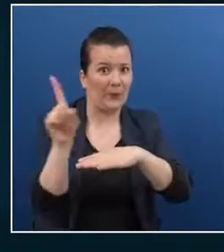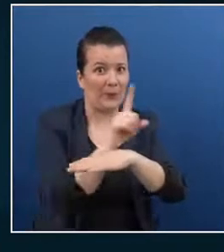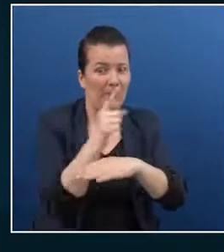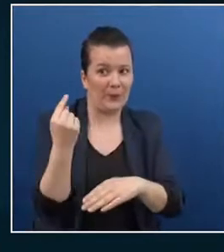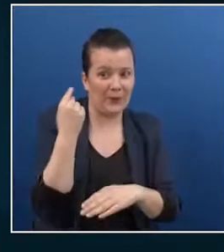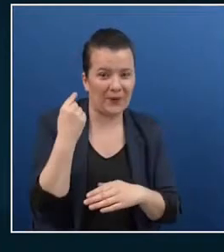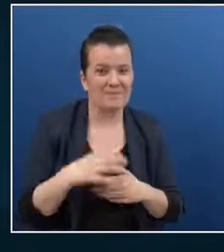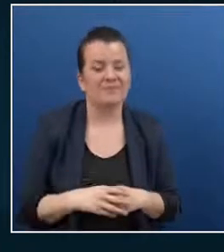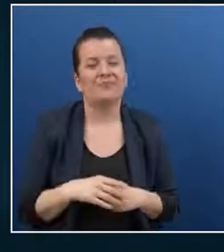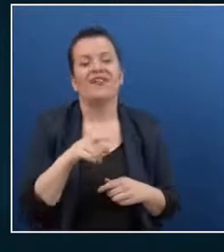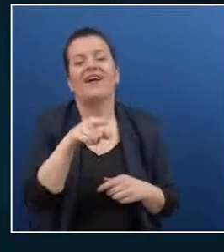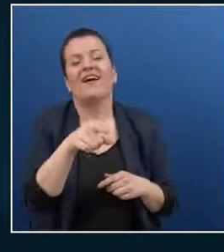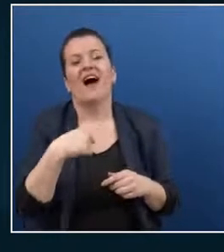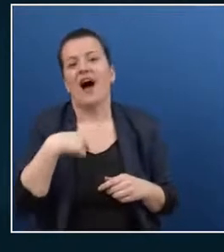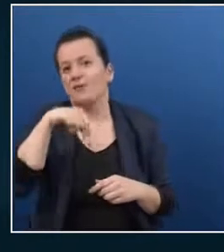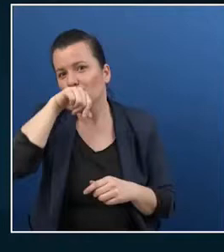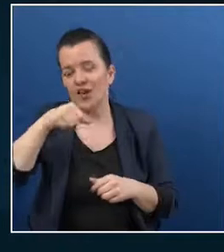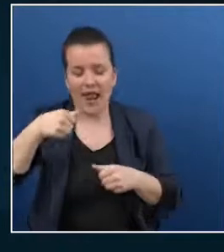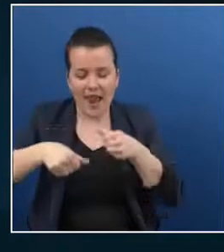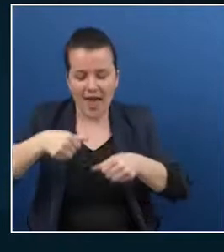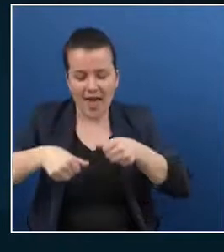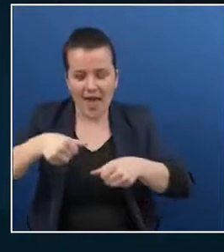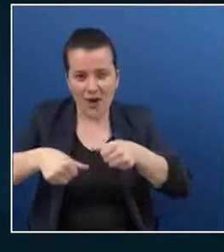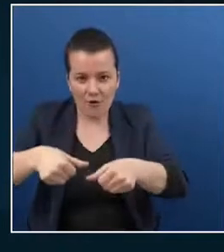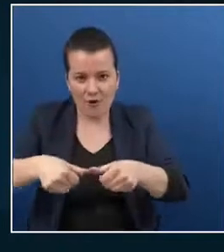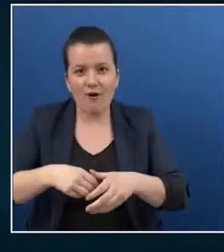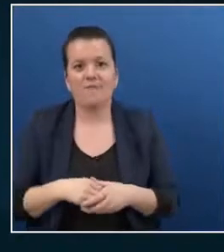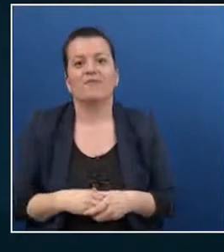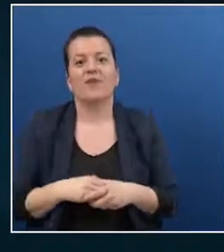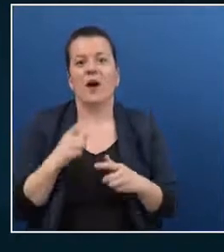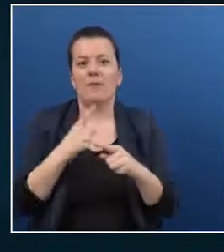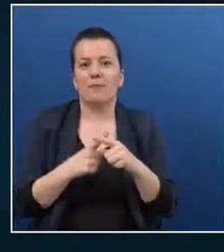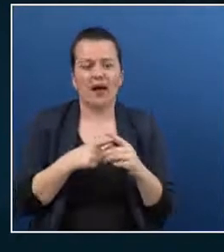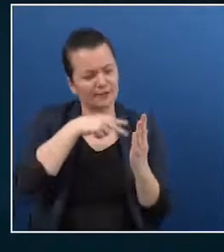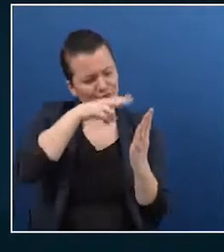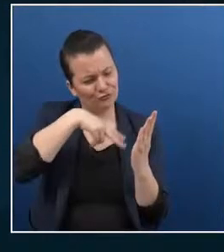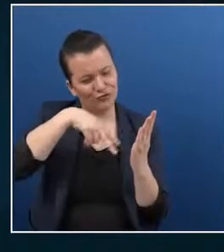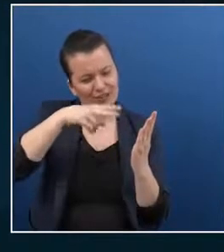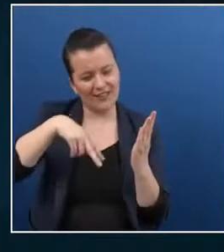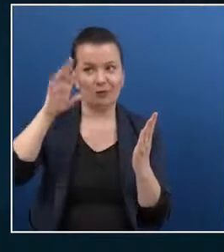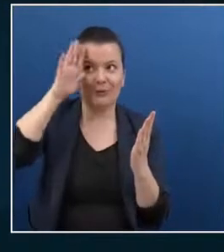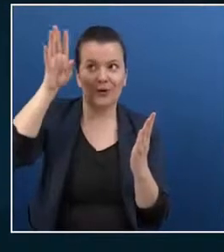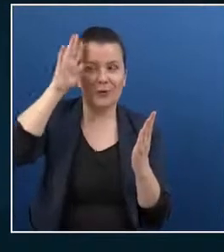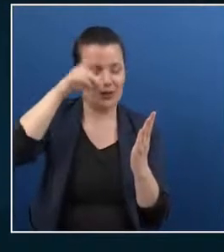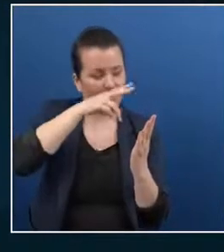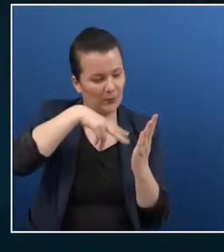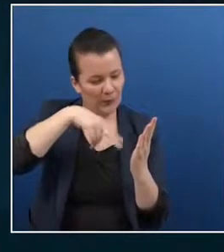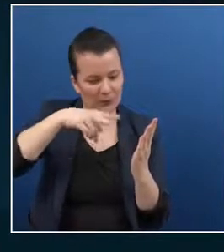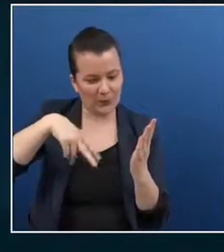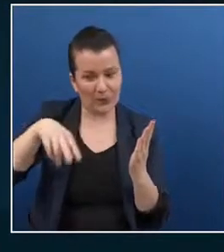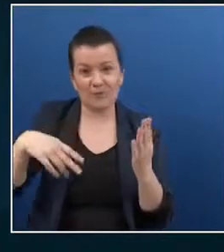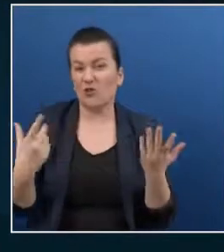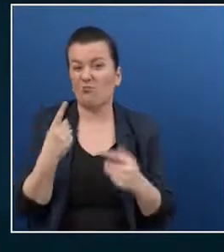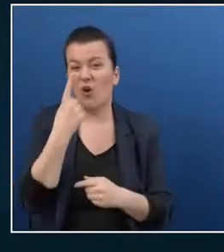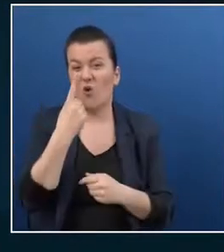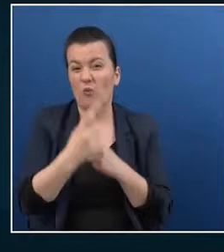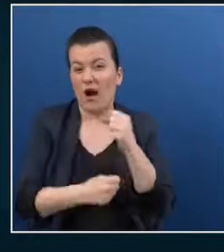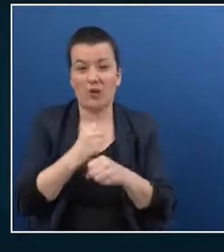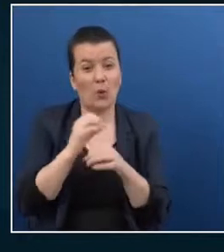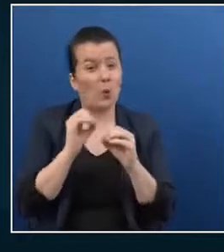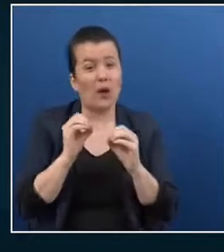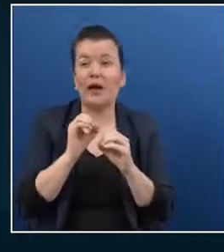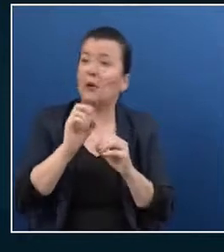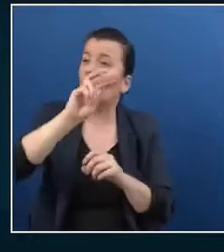science fiction reading, especially because I haven't traveled for the past year. My specialty is